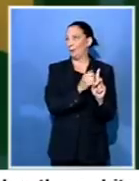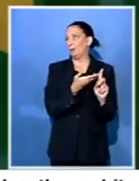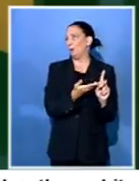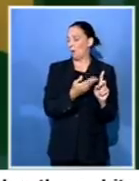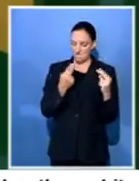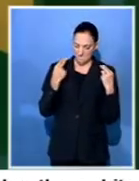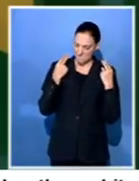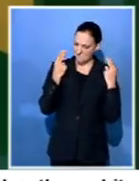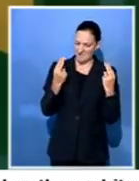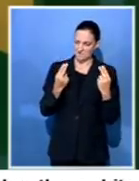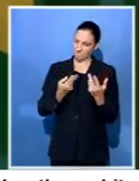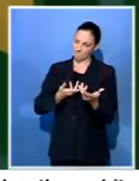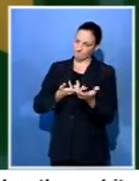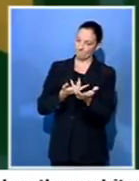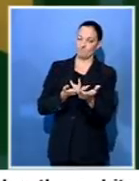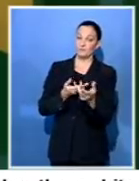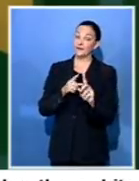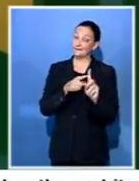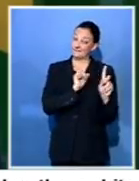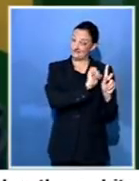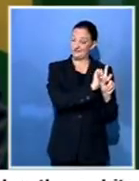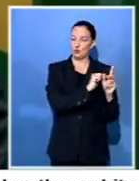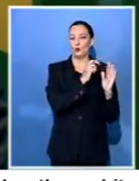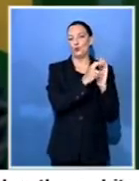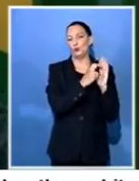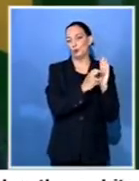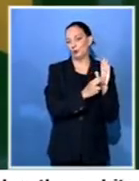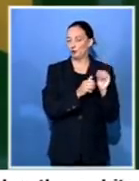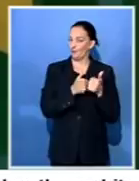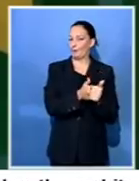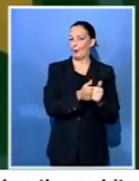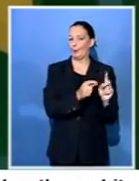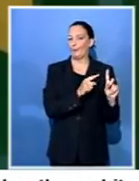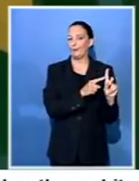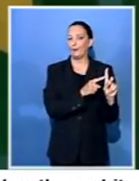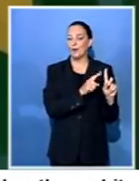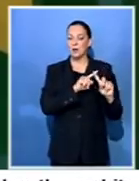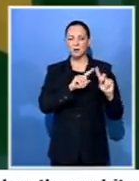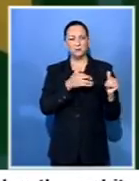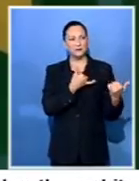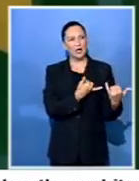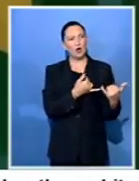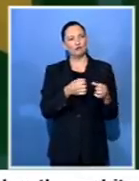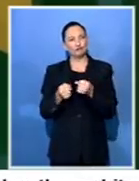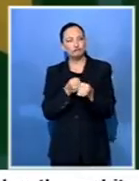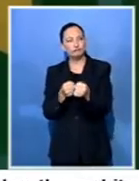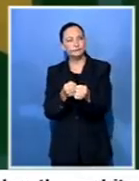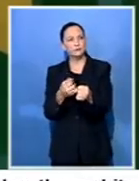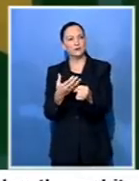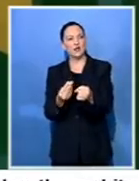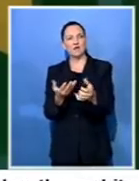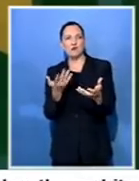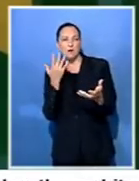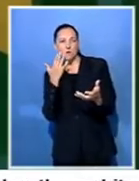firm of persuasion and principle, with the acumen and strategic craft to